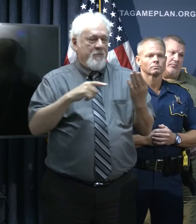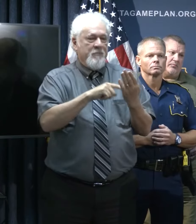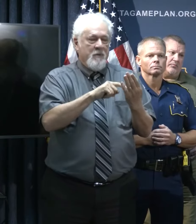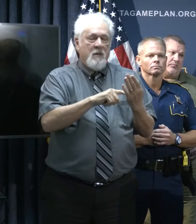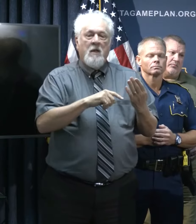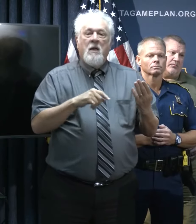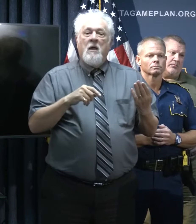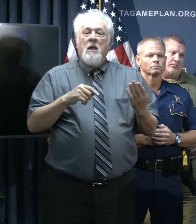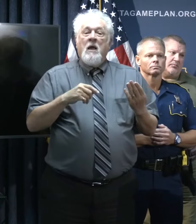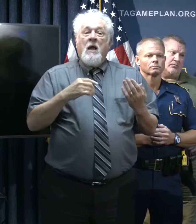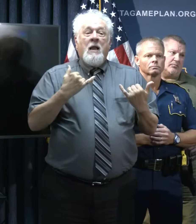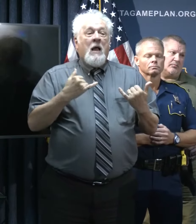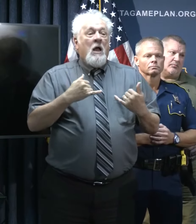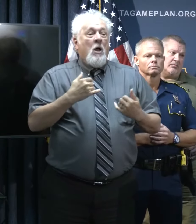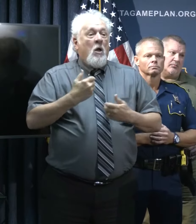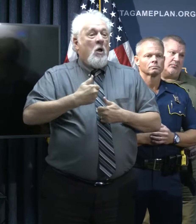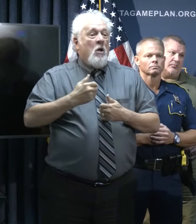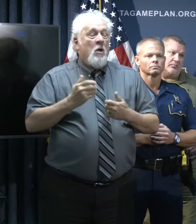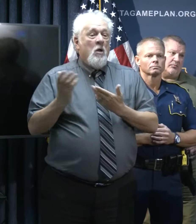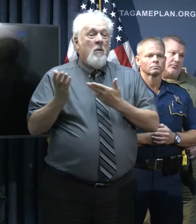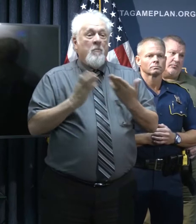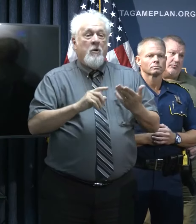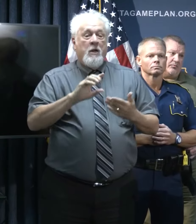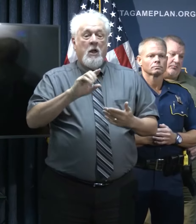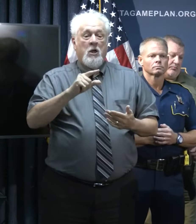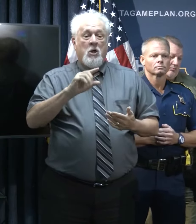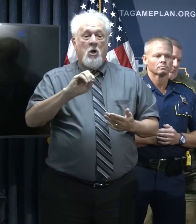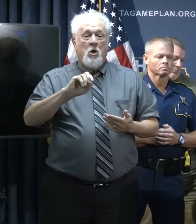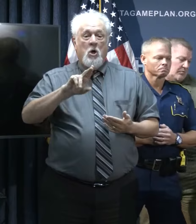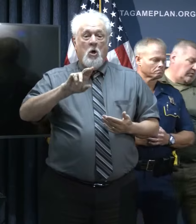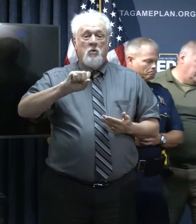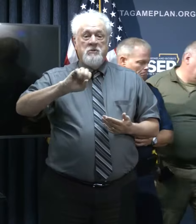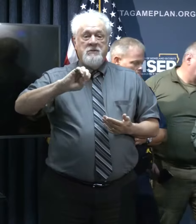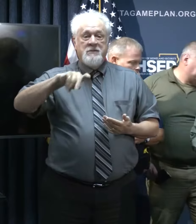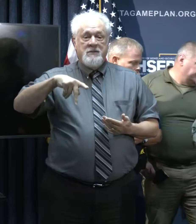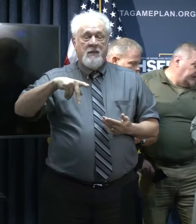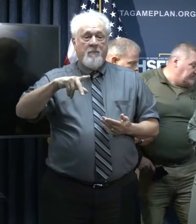well. At this time, I'd like to bring up our Gosep director, Jacques Thibodeau.